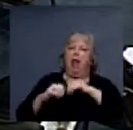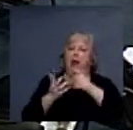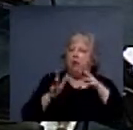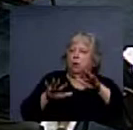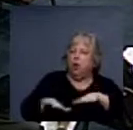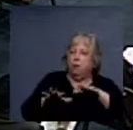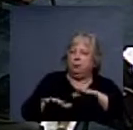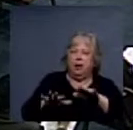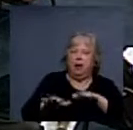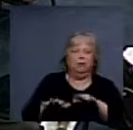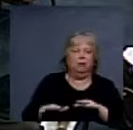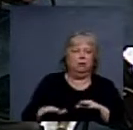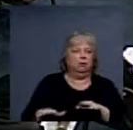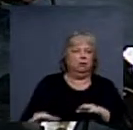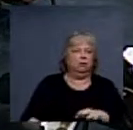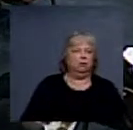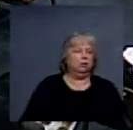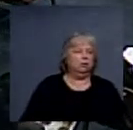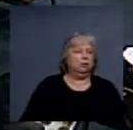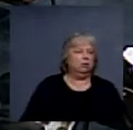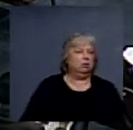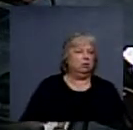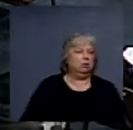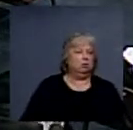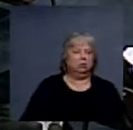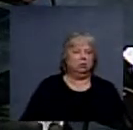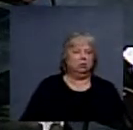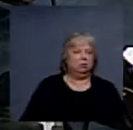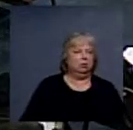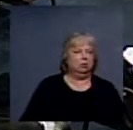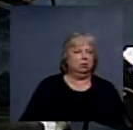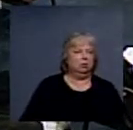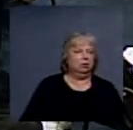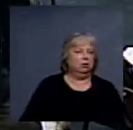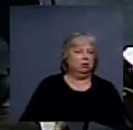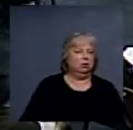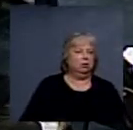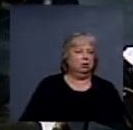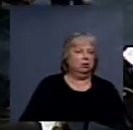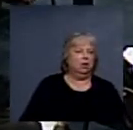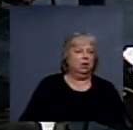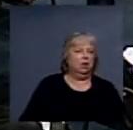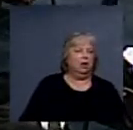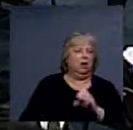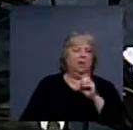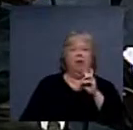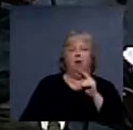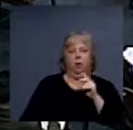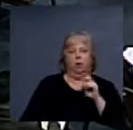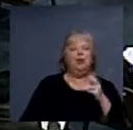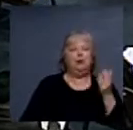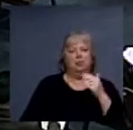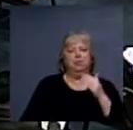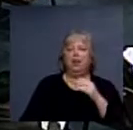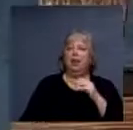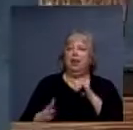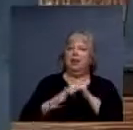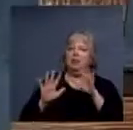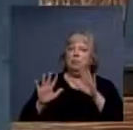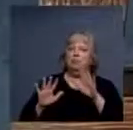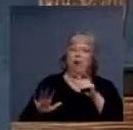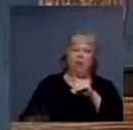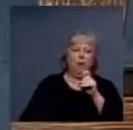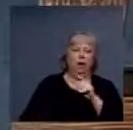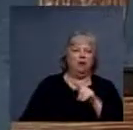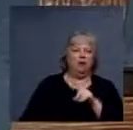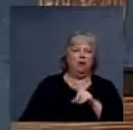Come, yeah, No, you have come to, up. no, please, I didn't know if I was invited. Yes, yes. That's a great question,